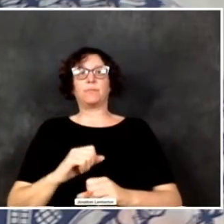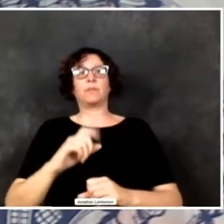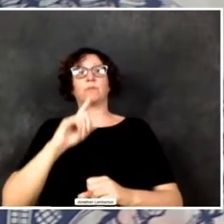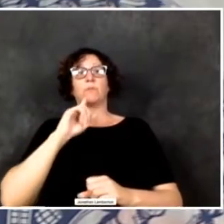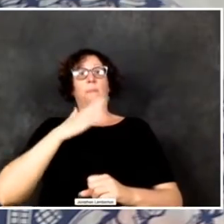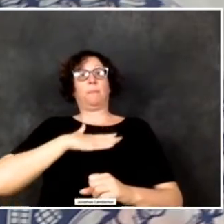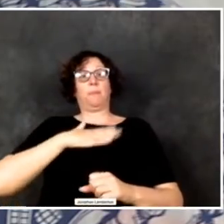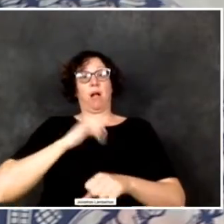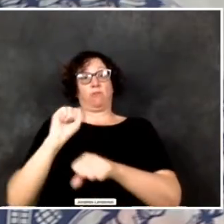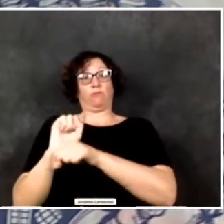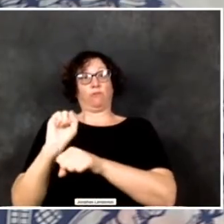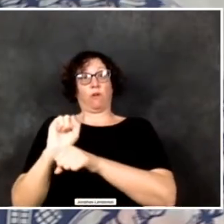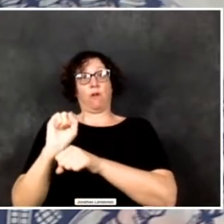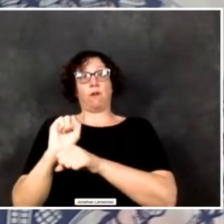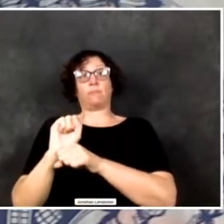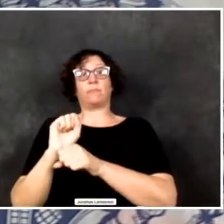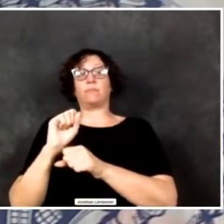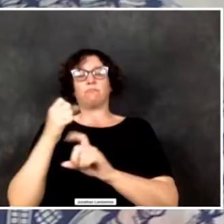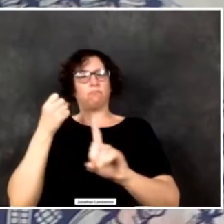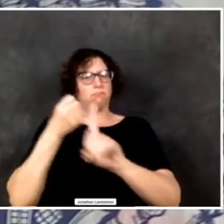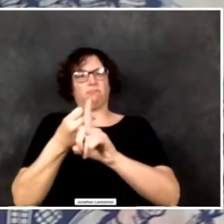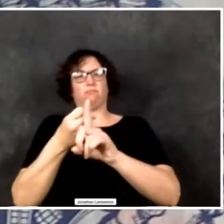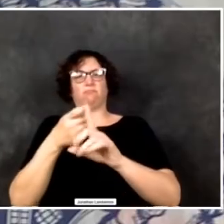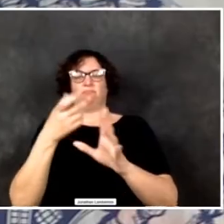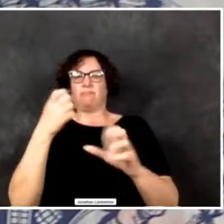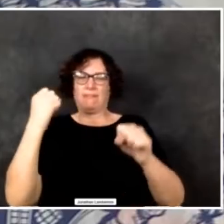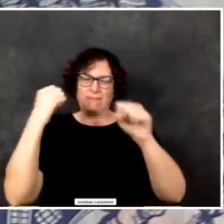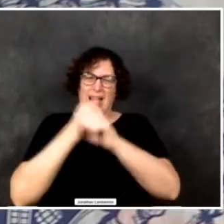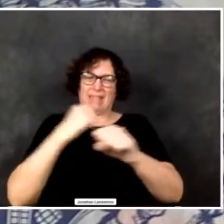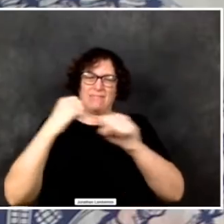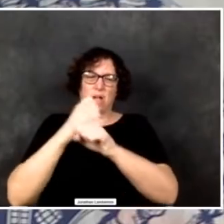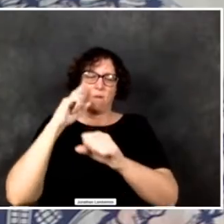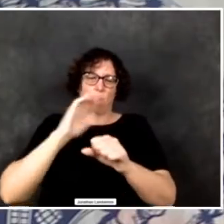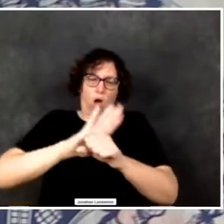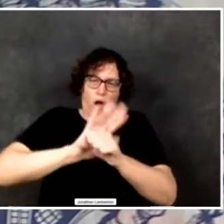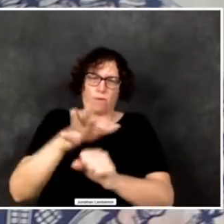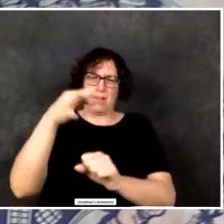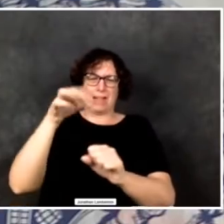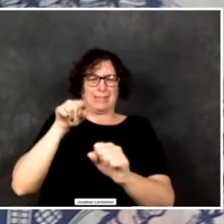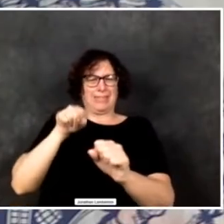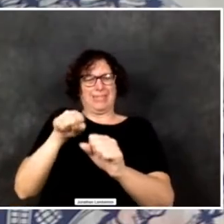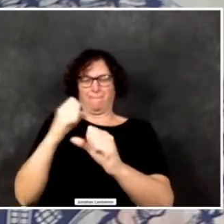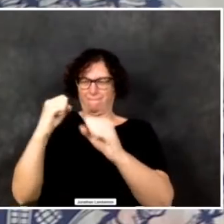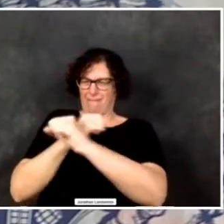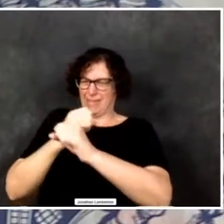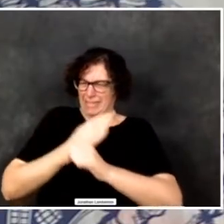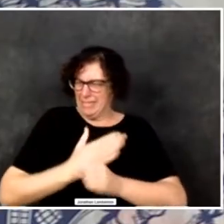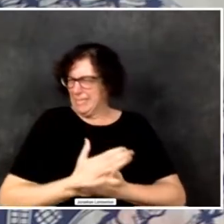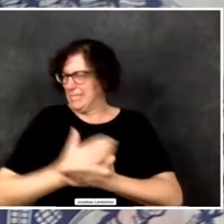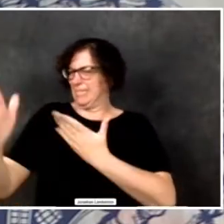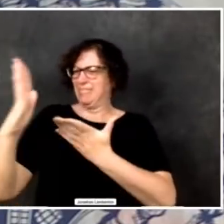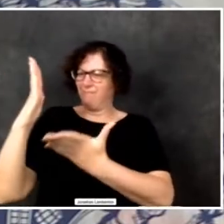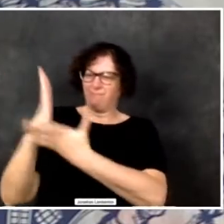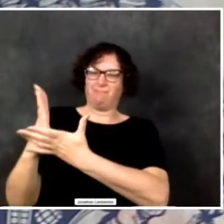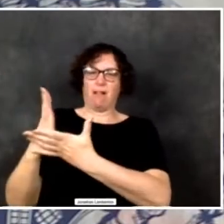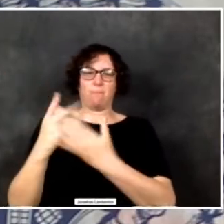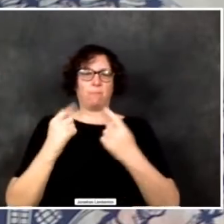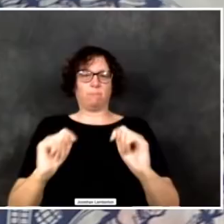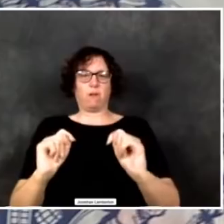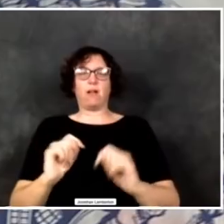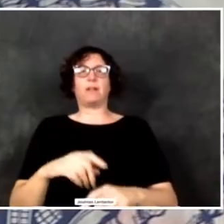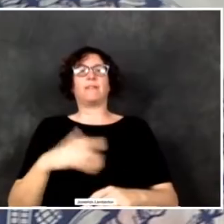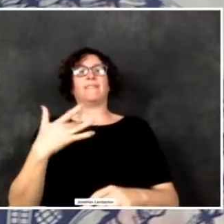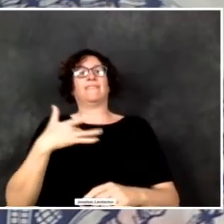It's abundantly clear that to do those things, we have to keep our schools closed for the remainder of the school year. So this is just about doing our